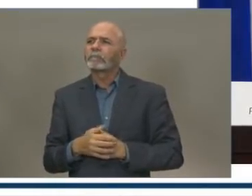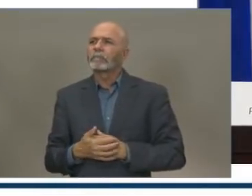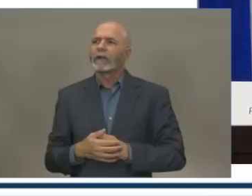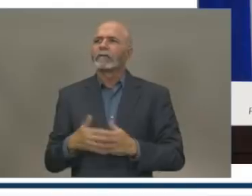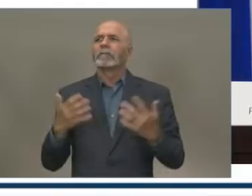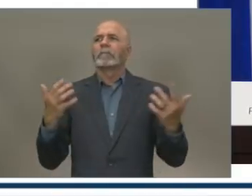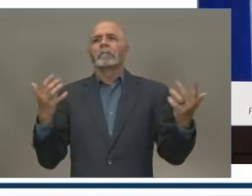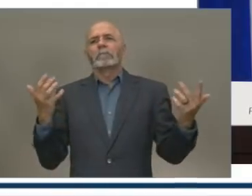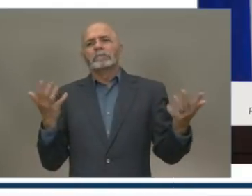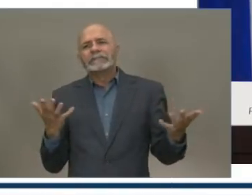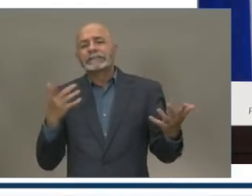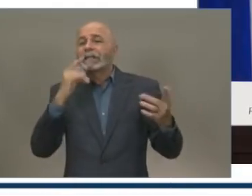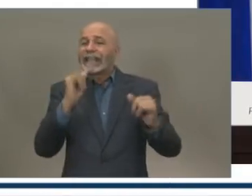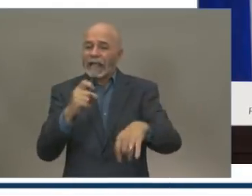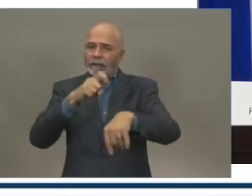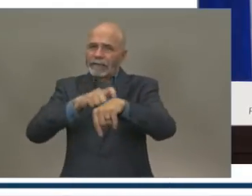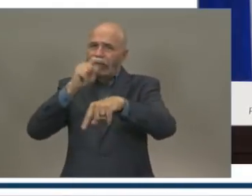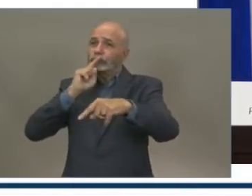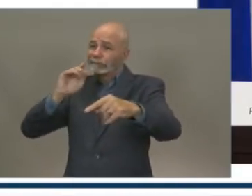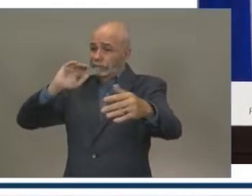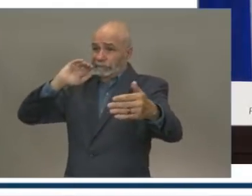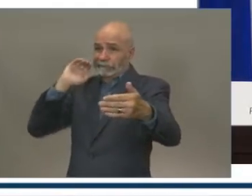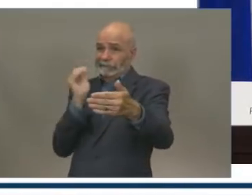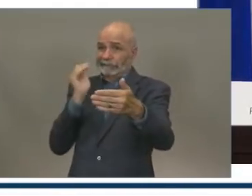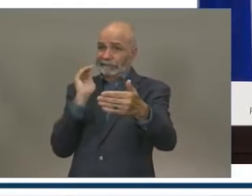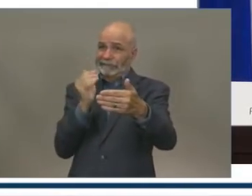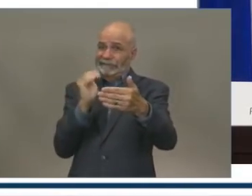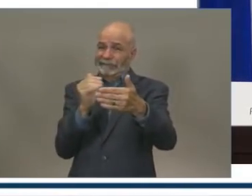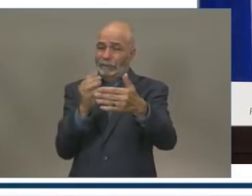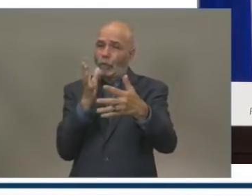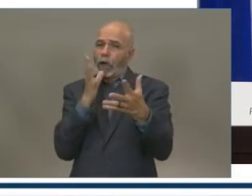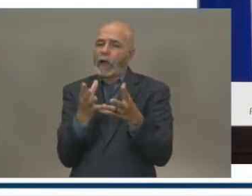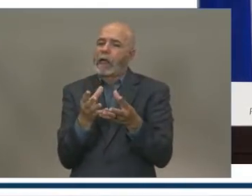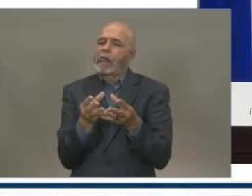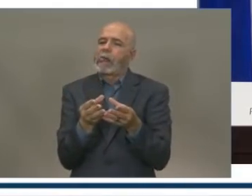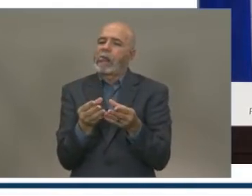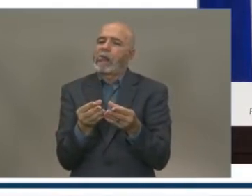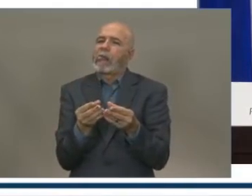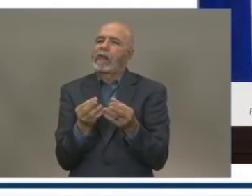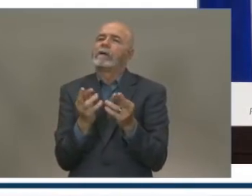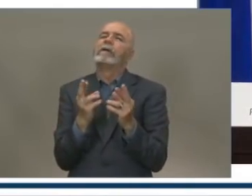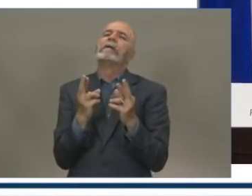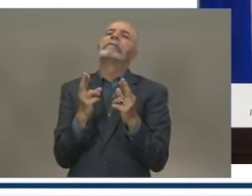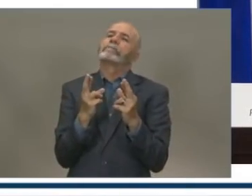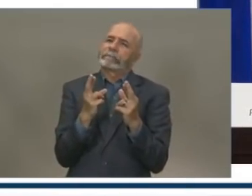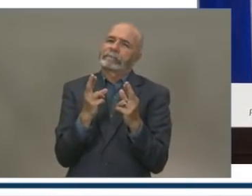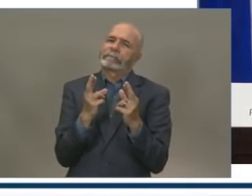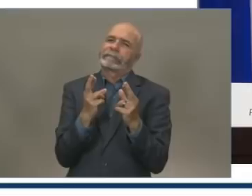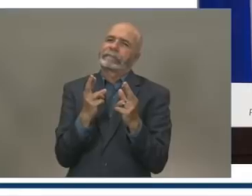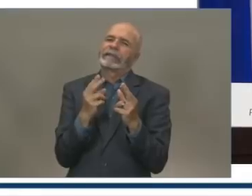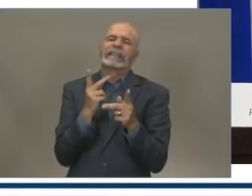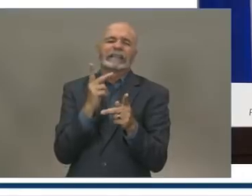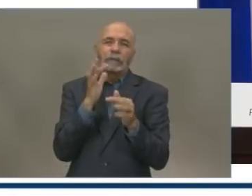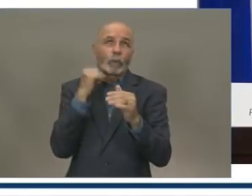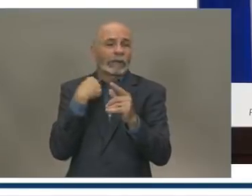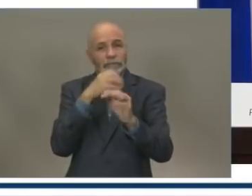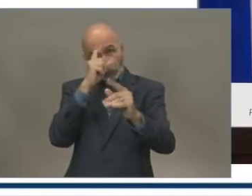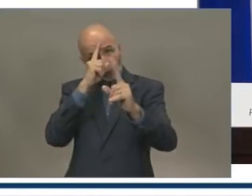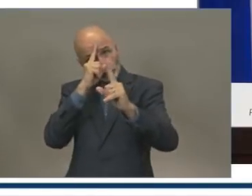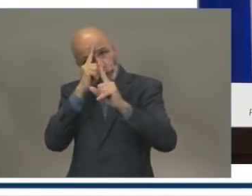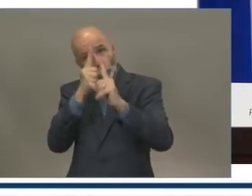the pandemic. We all hope, but with continued progress, we'll get there. There's a vaccine for